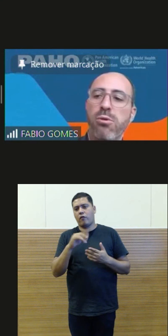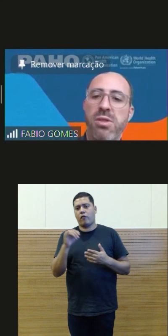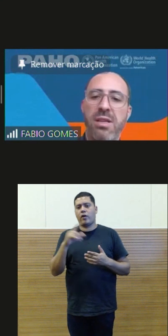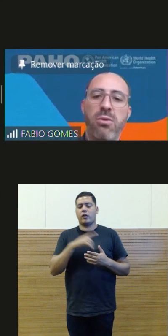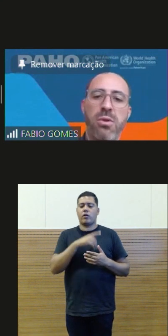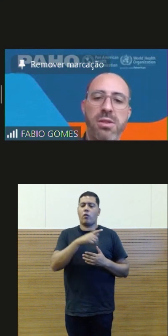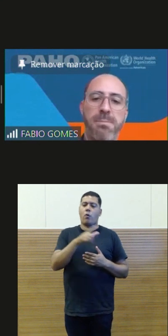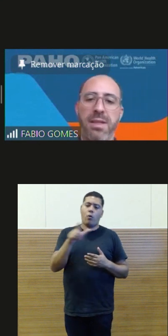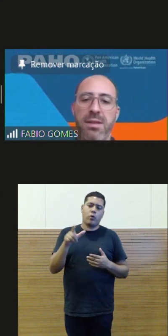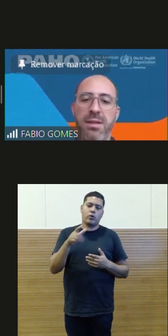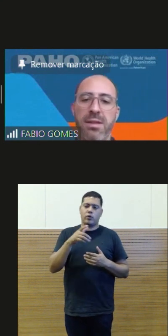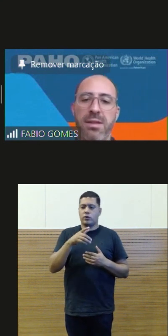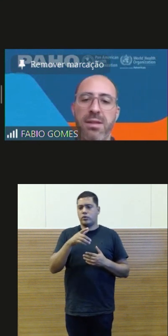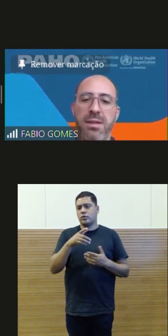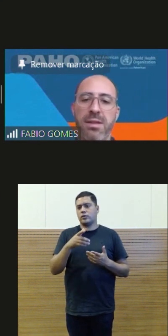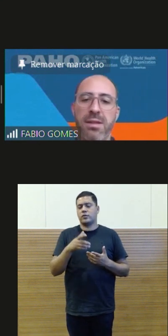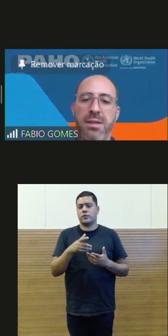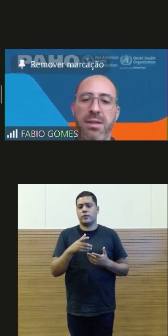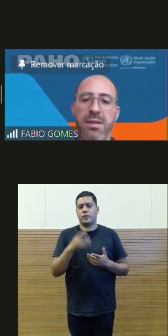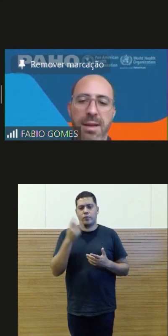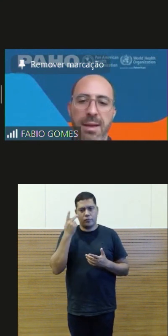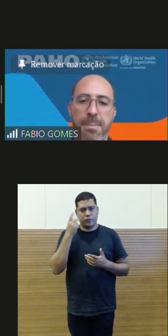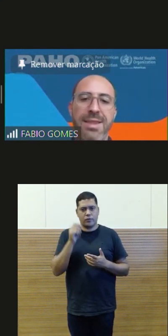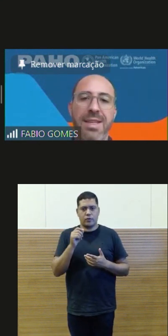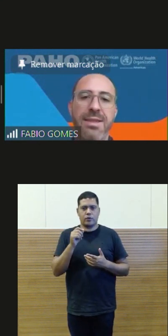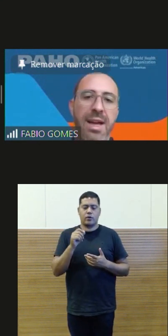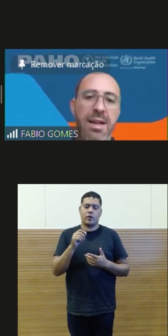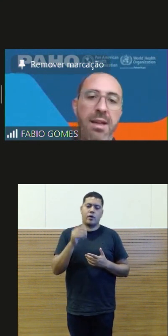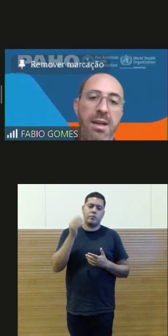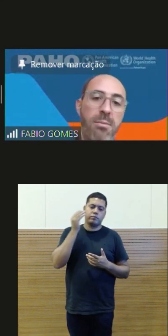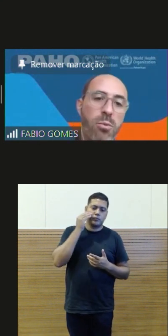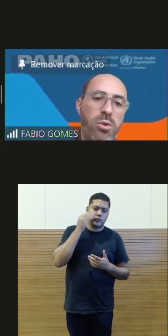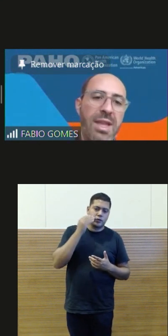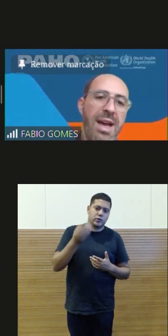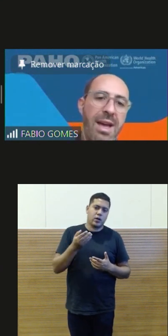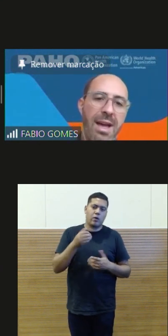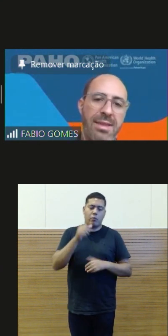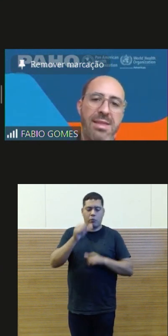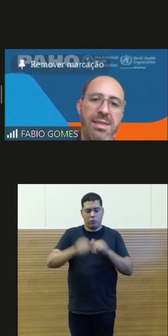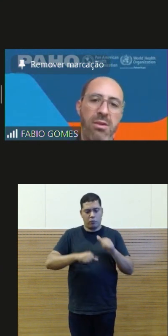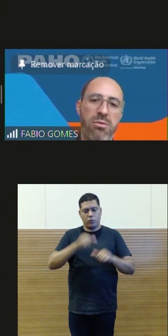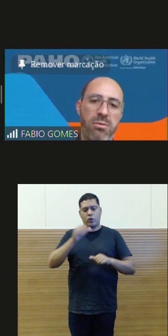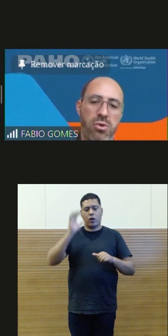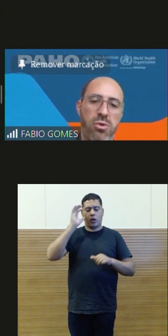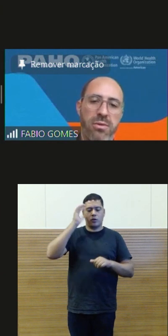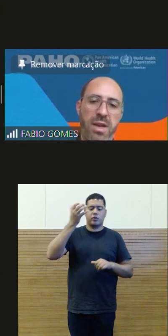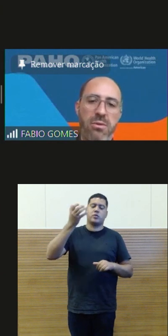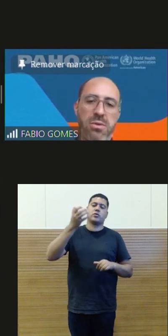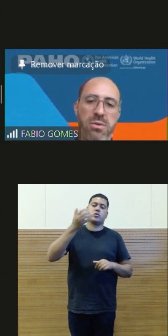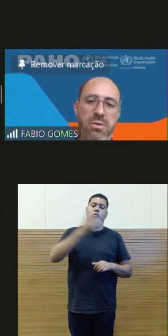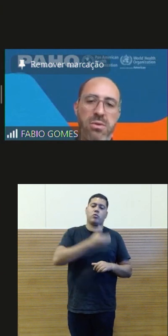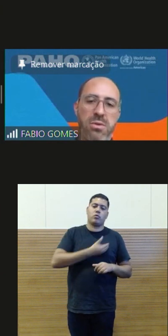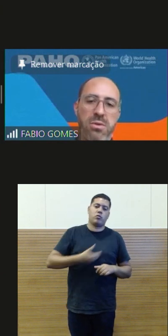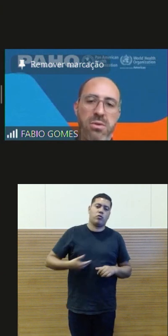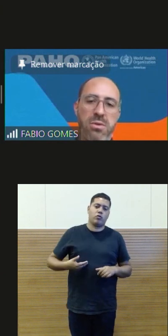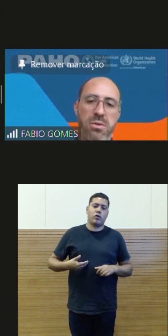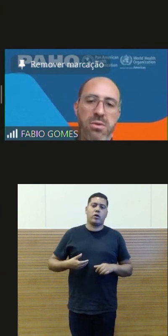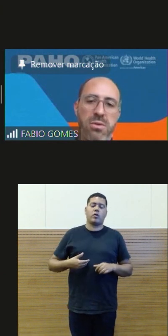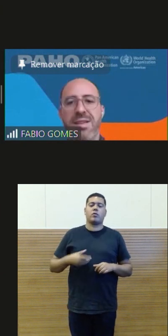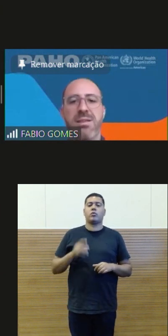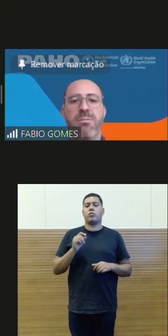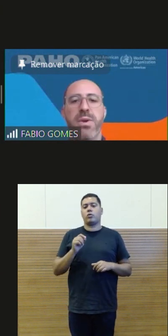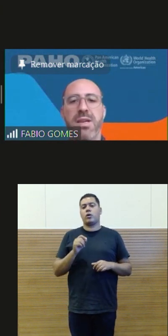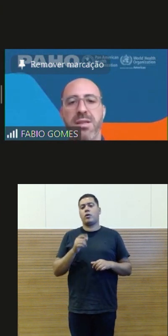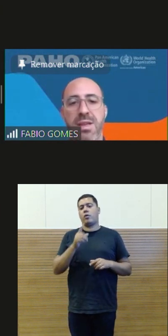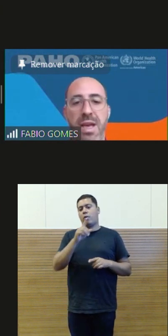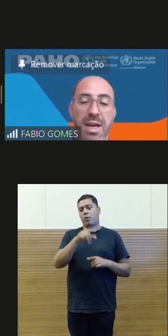for nutrition, the ones that will find other players to try and change the